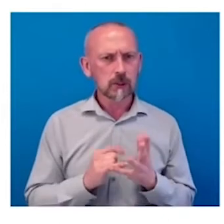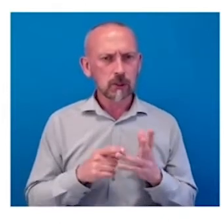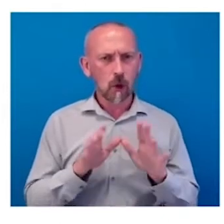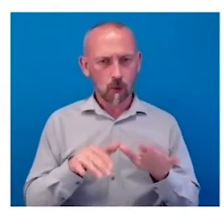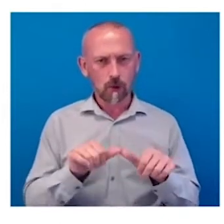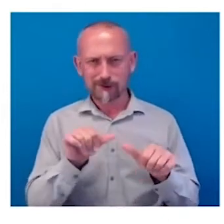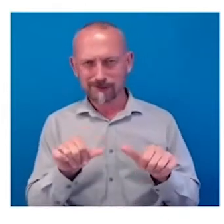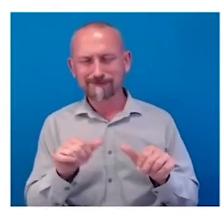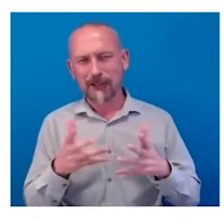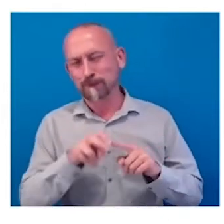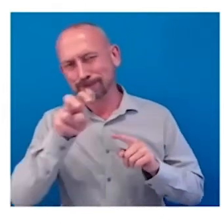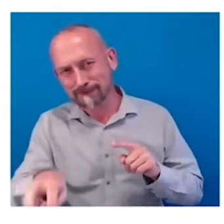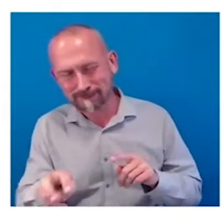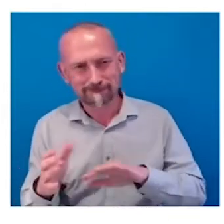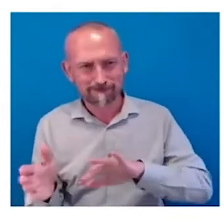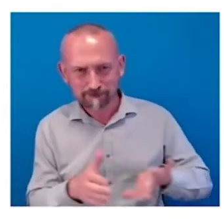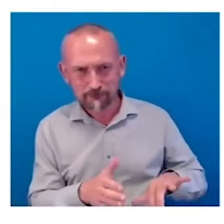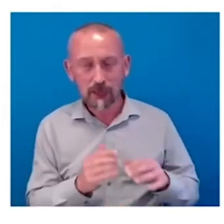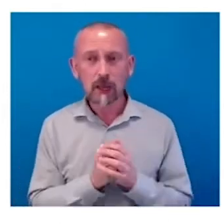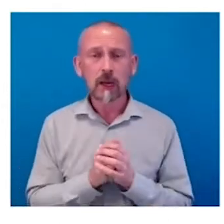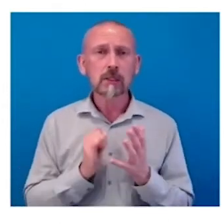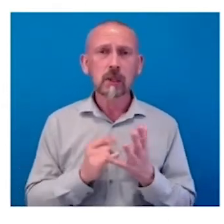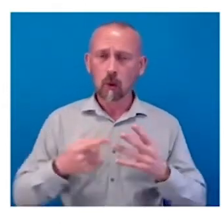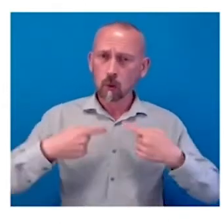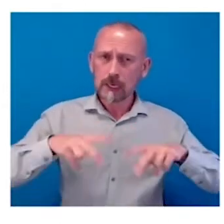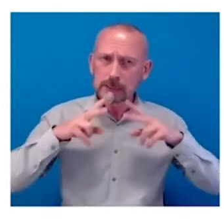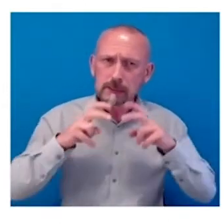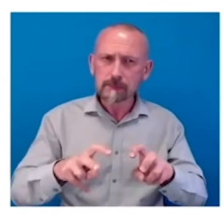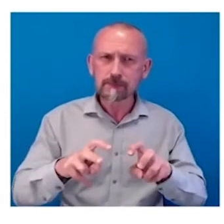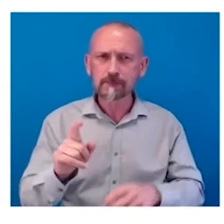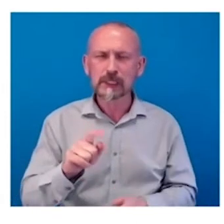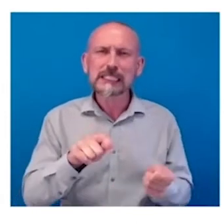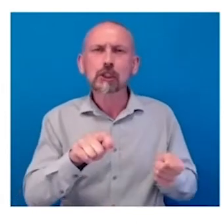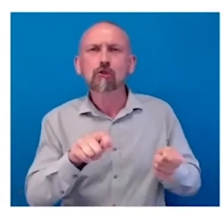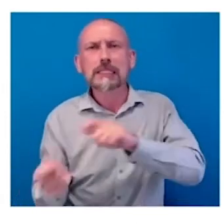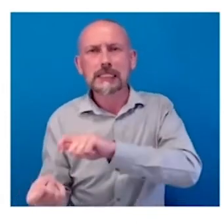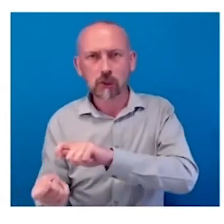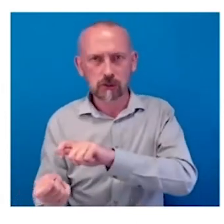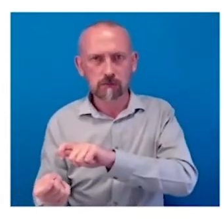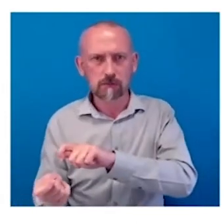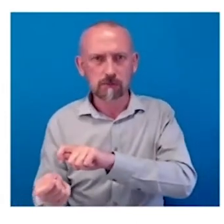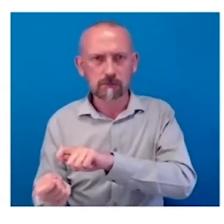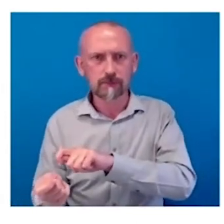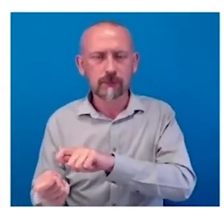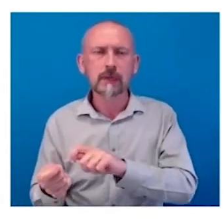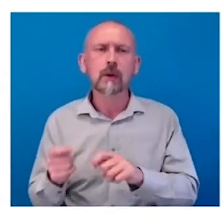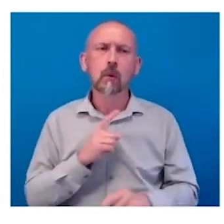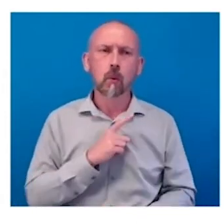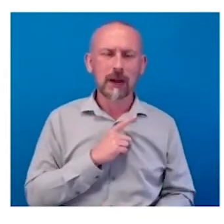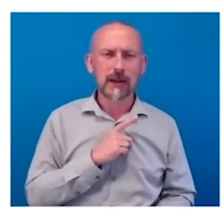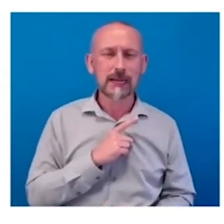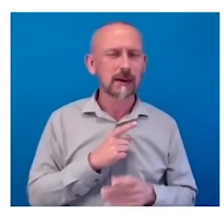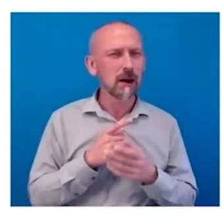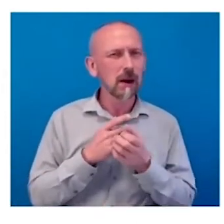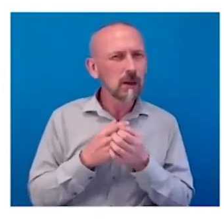for our inquiry, we really wanted to focus on transitions. And that is because we have done a lot of work in the past, and we've heard over and